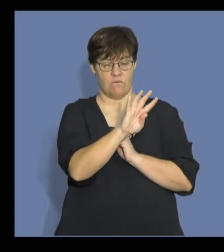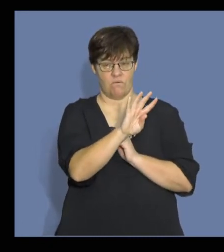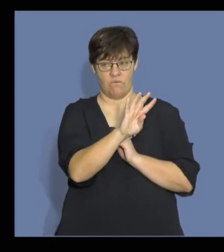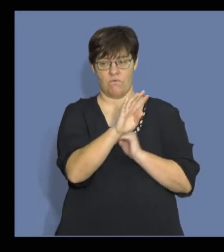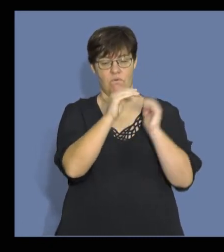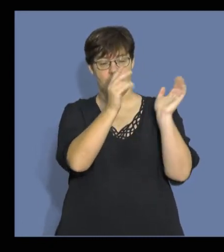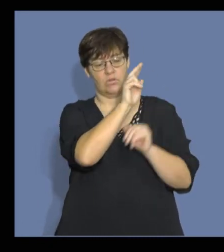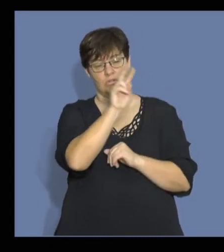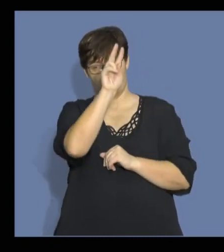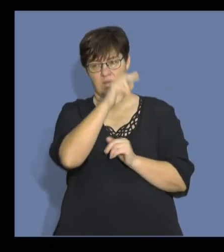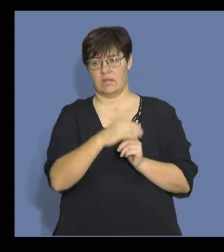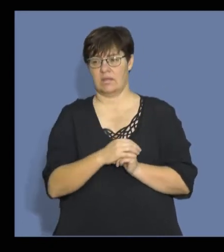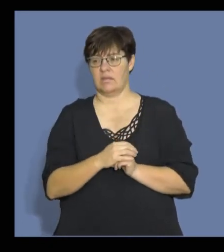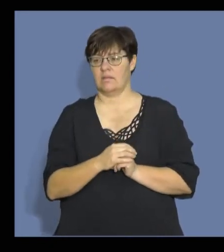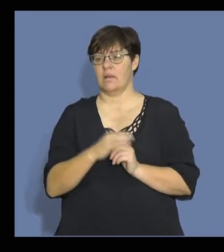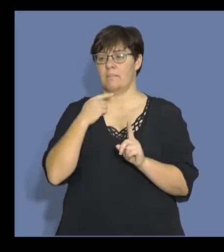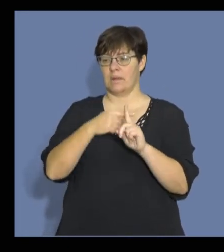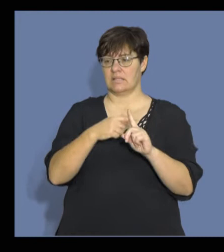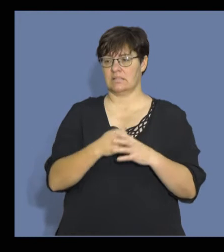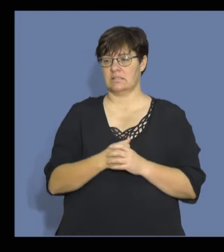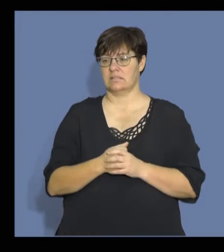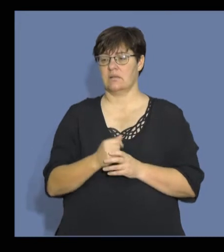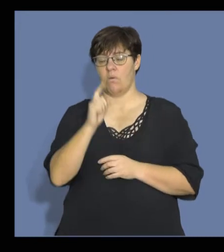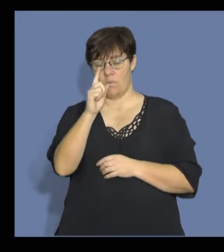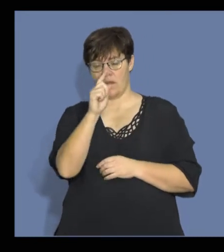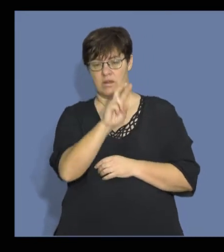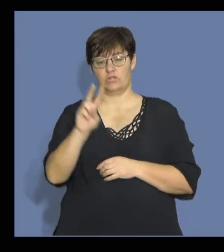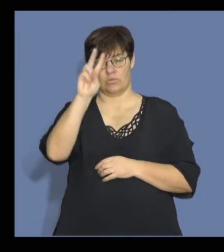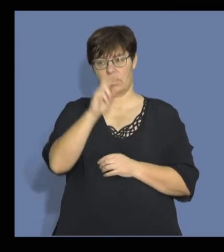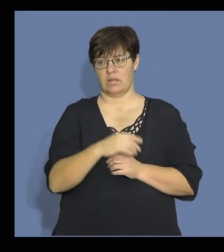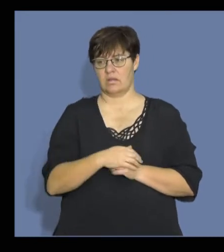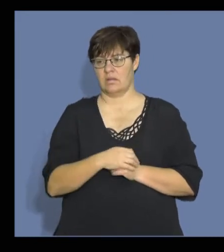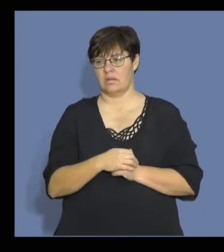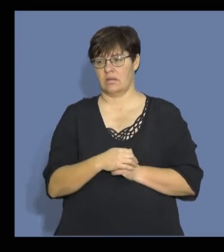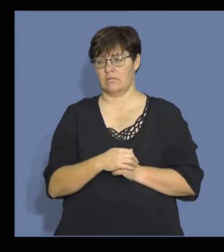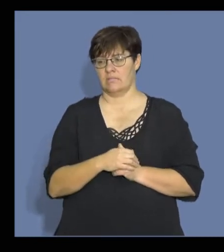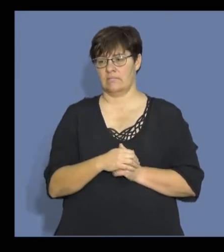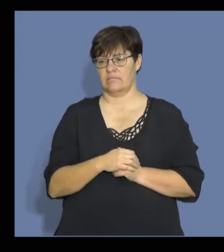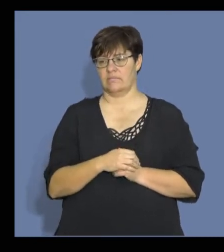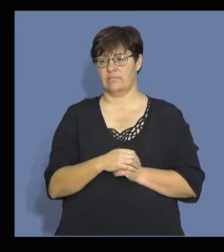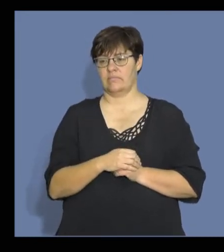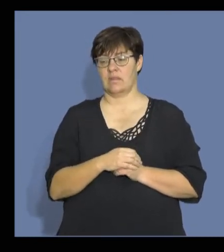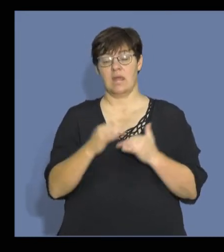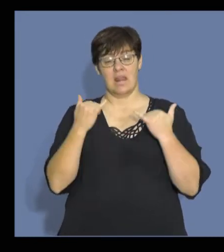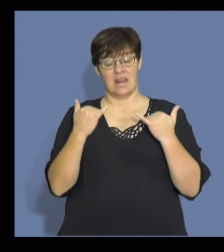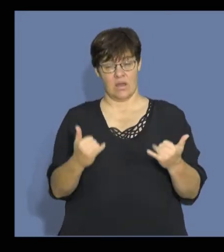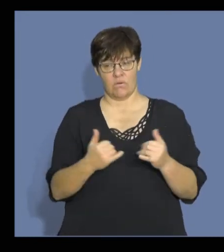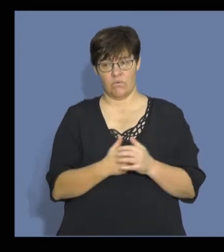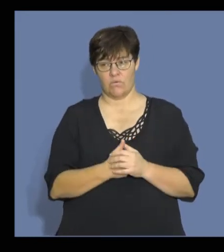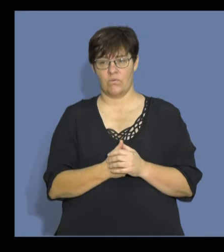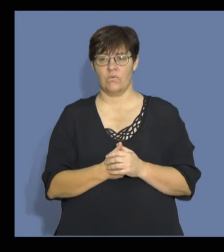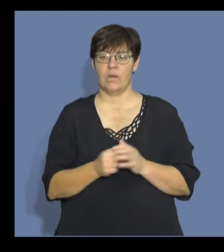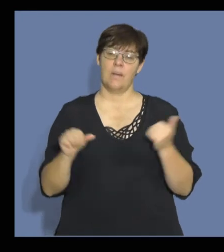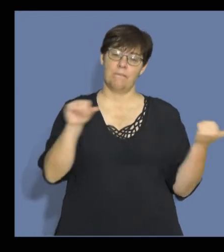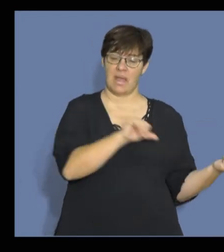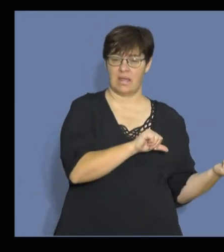4 squared, and I'm left with a 1 squared. I forgot the squared there. And at this point in time, I can